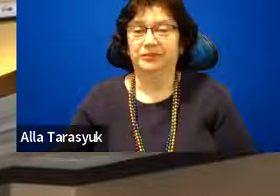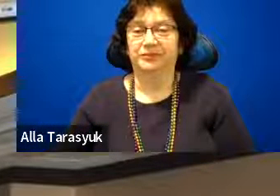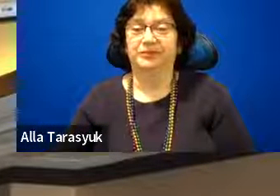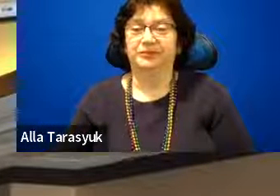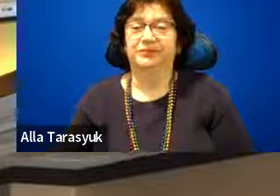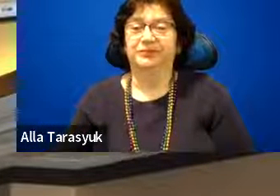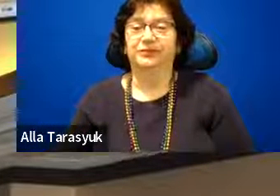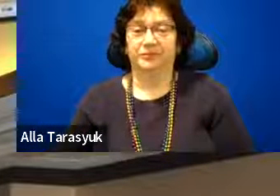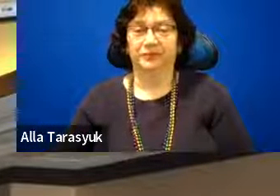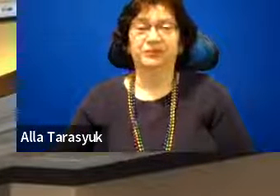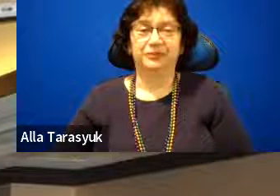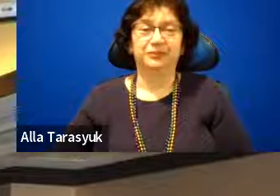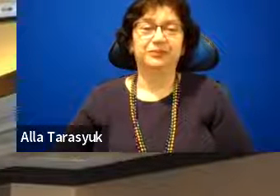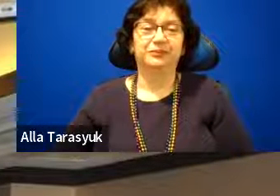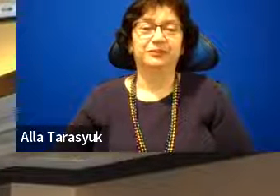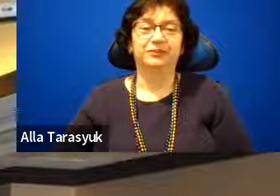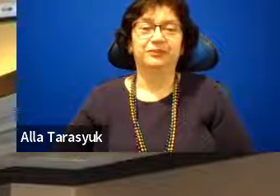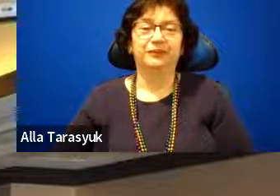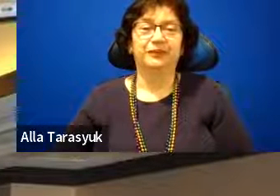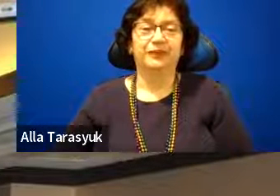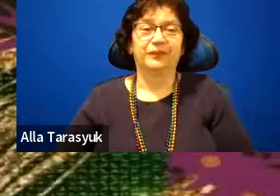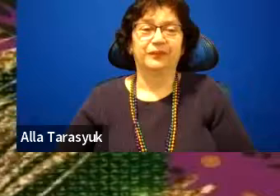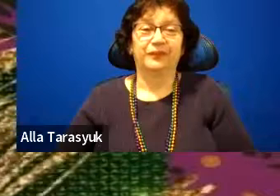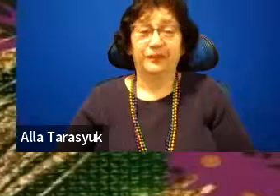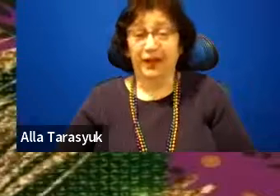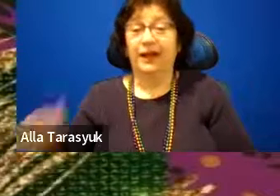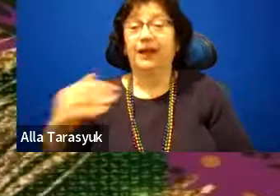Mardi Gras ball, B-A-L-L.